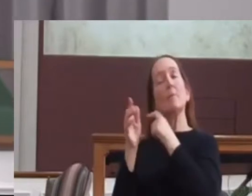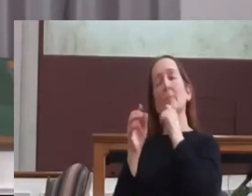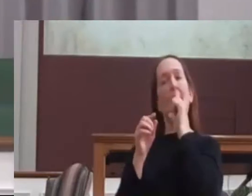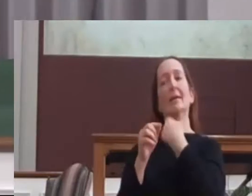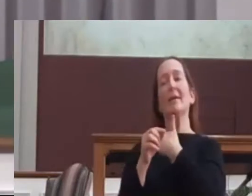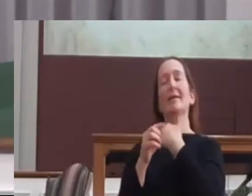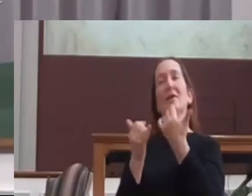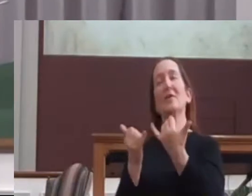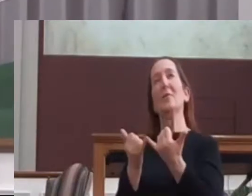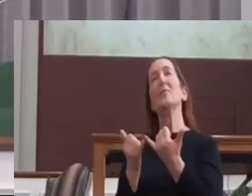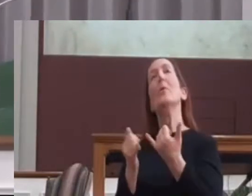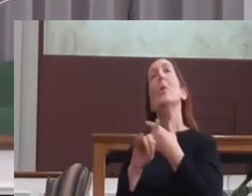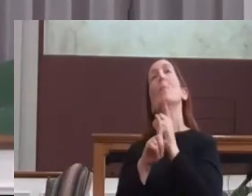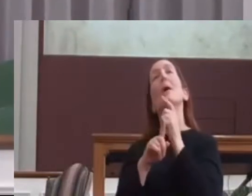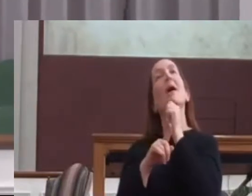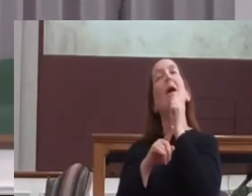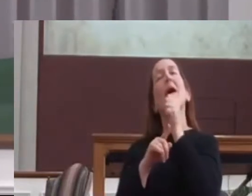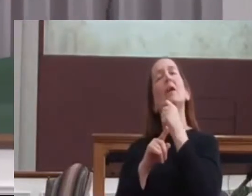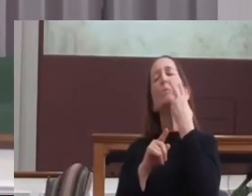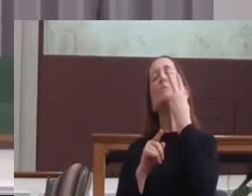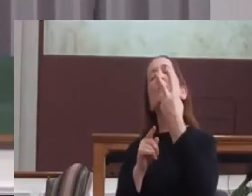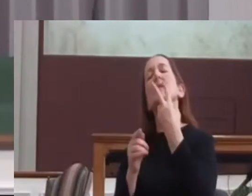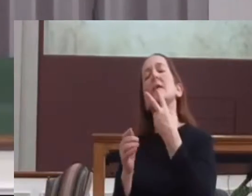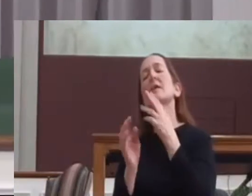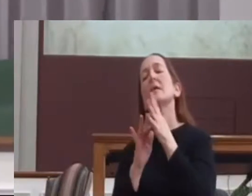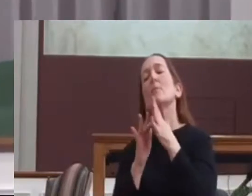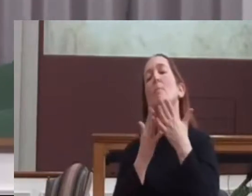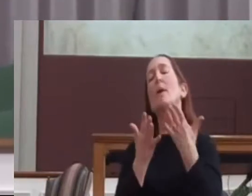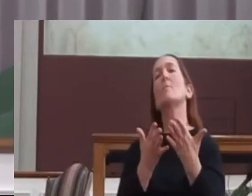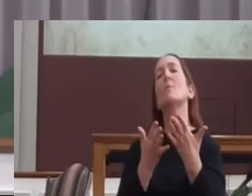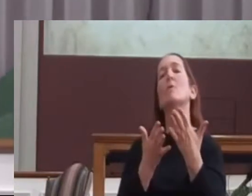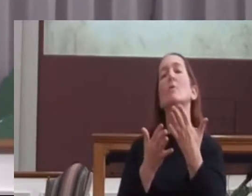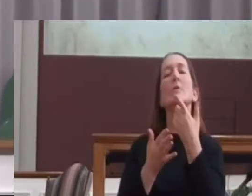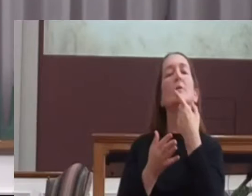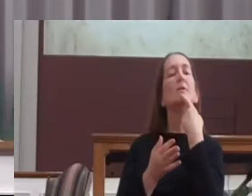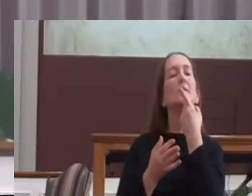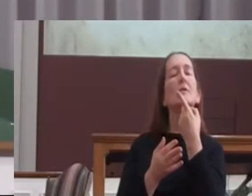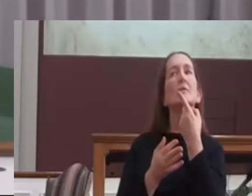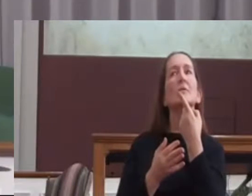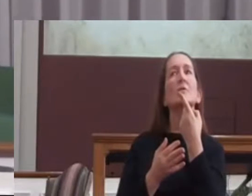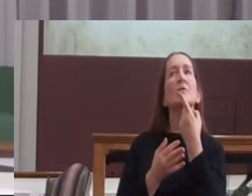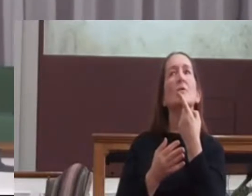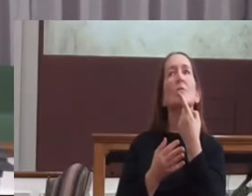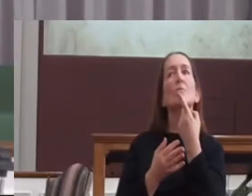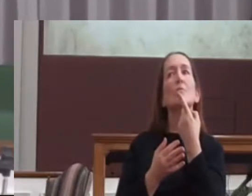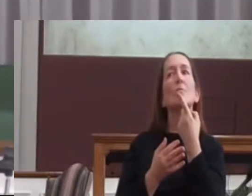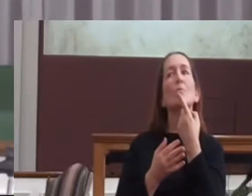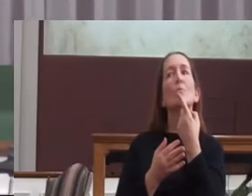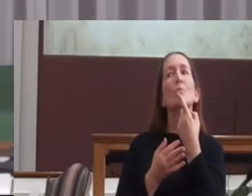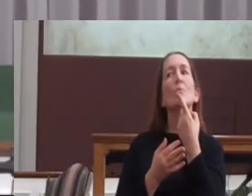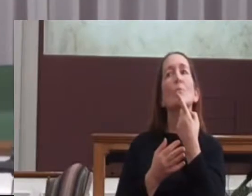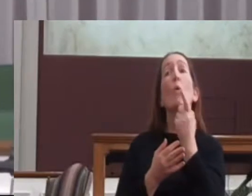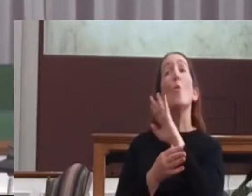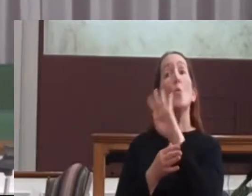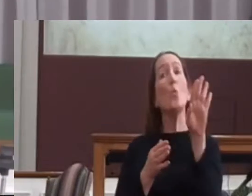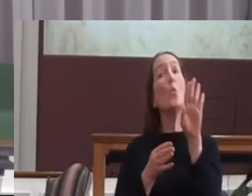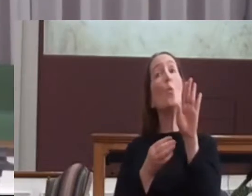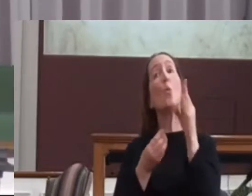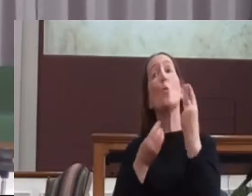If I'm wrong, please come and correct me sometime. Not right now. But I don't find where it says in Scripture